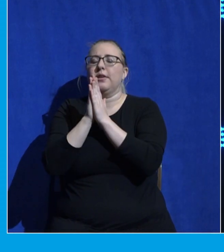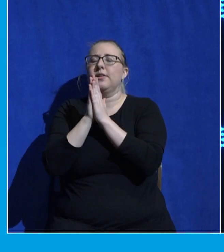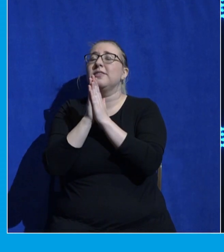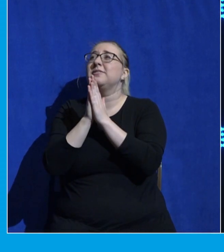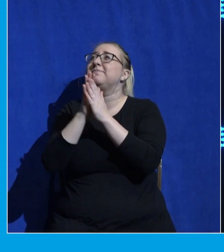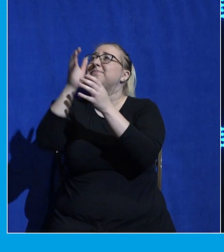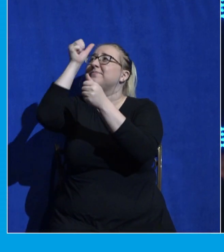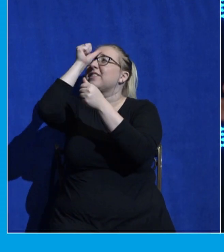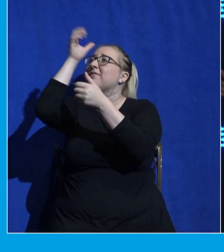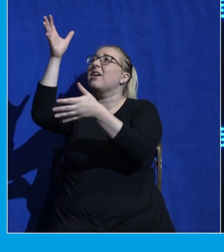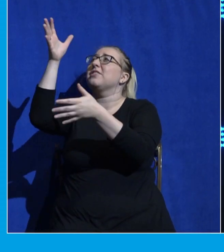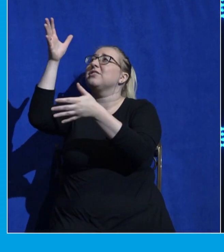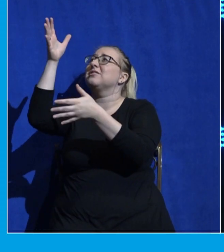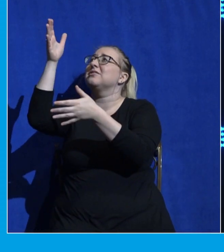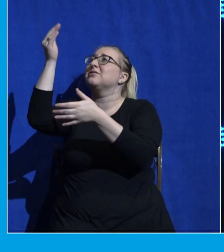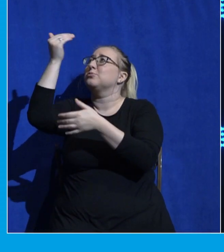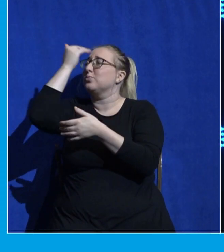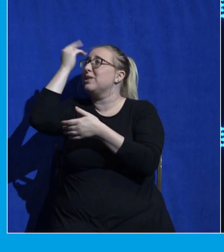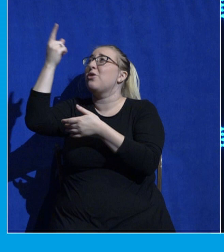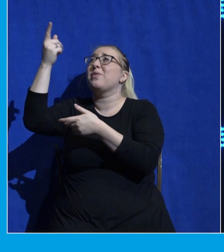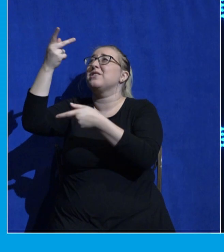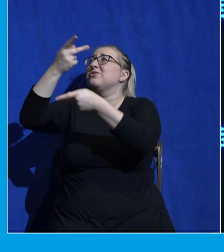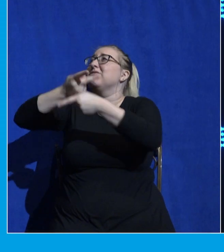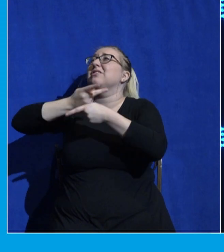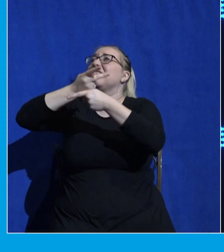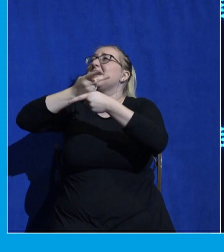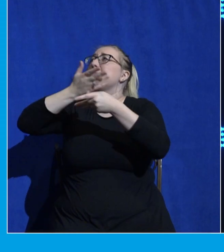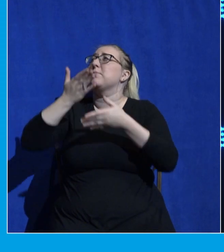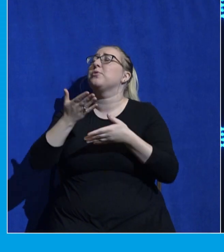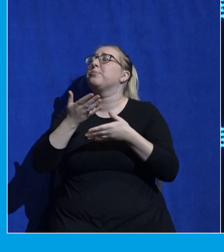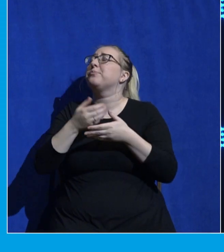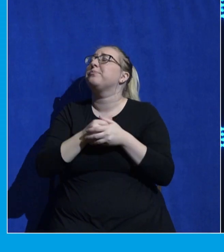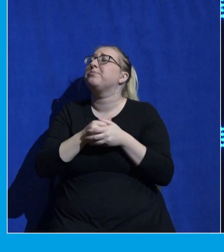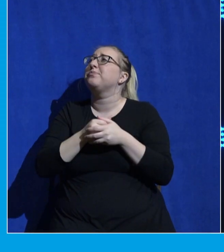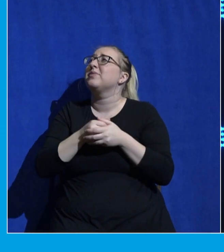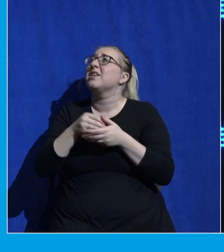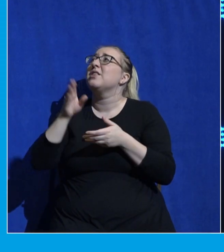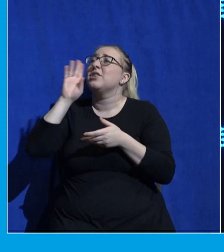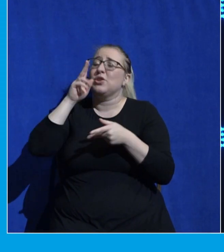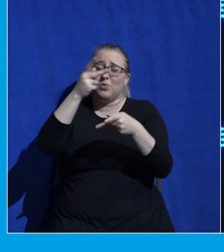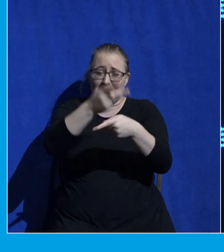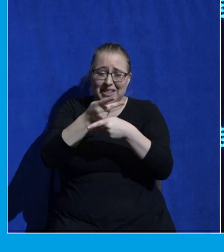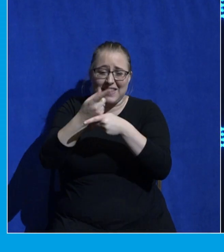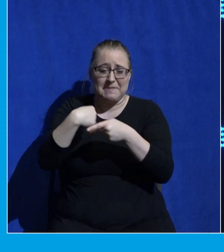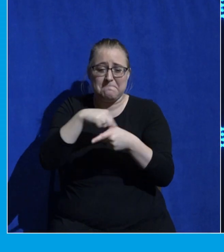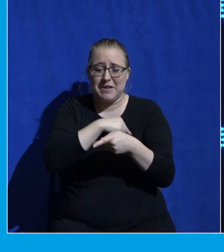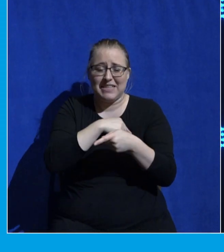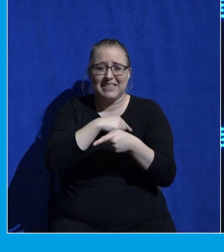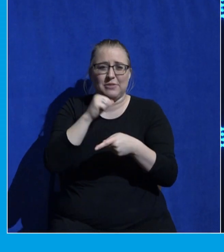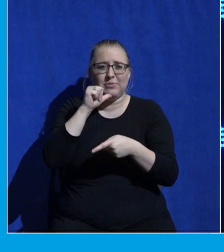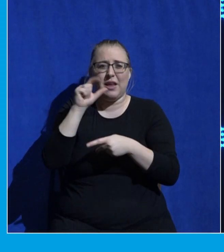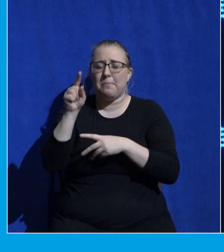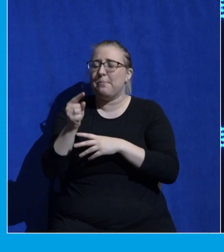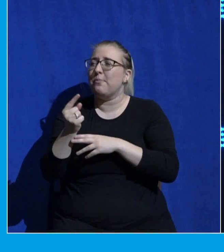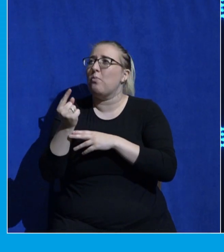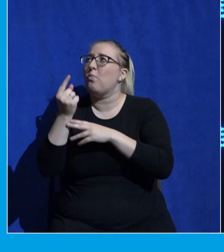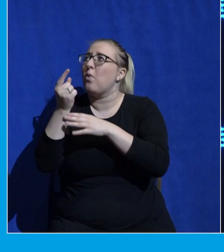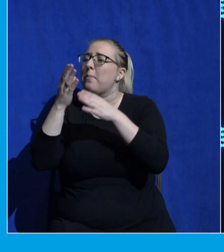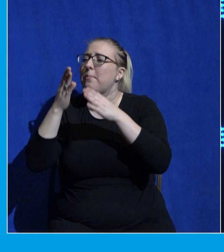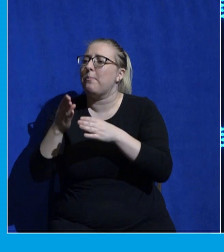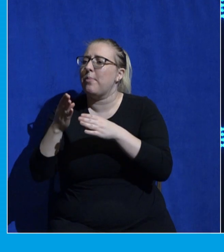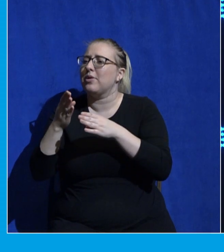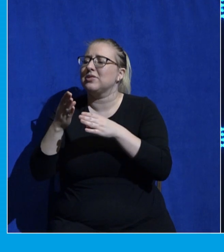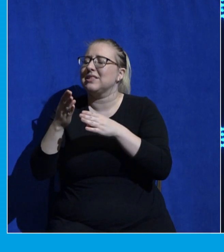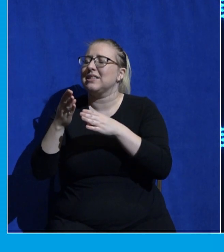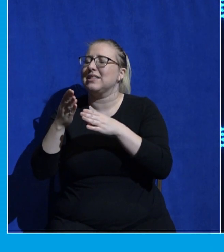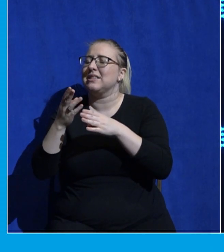Father, we know you as a keeper, that you will keep us, and there will be not one of us who know you that are able to